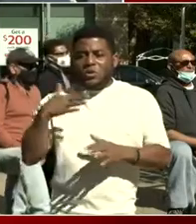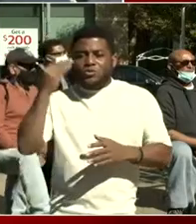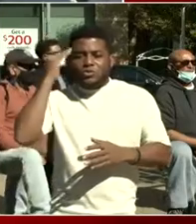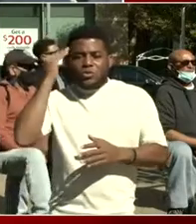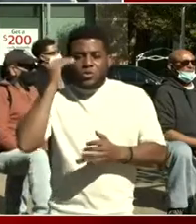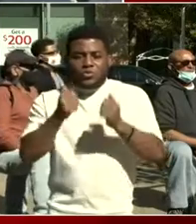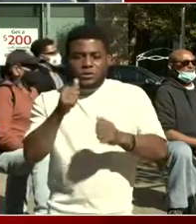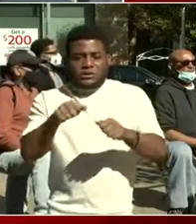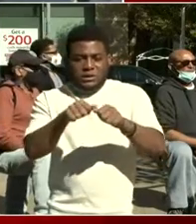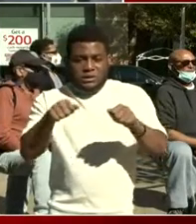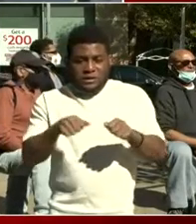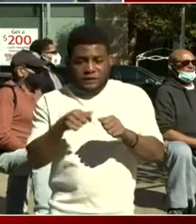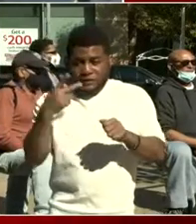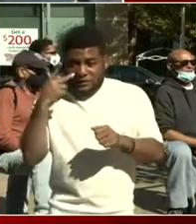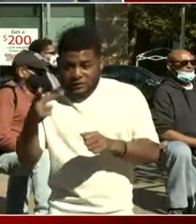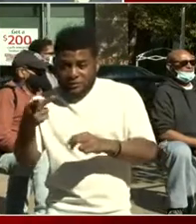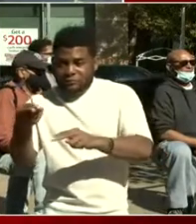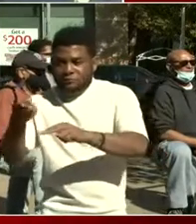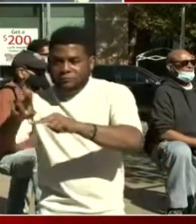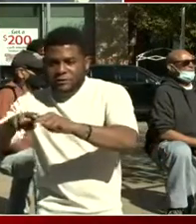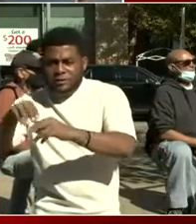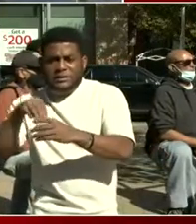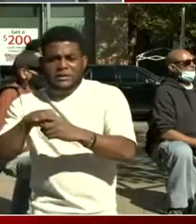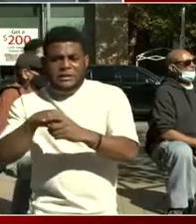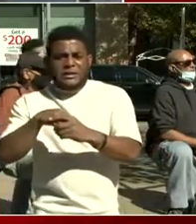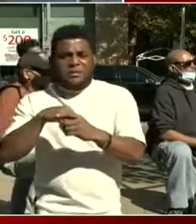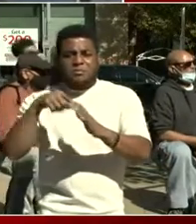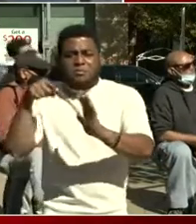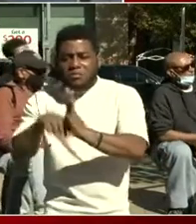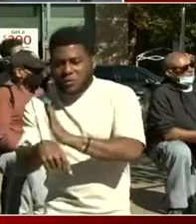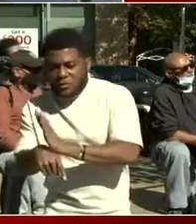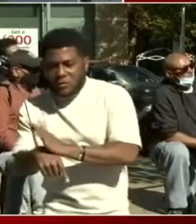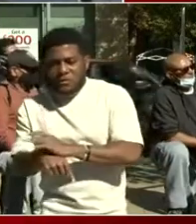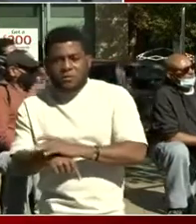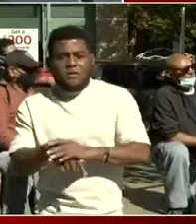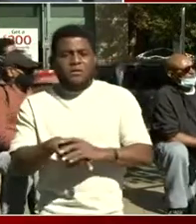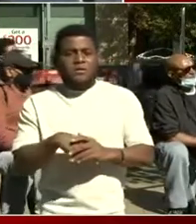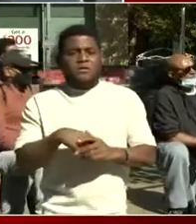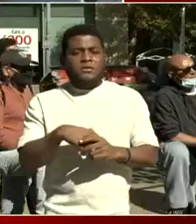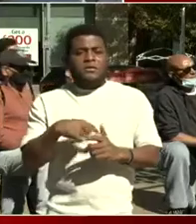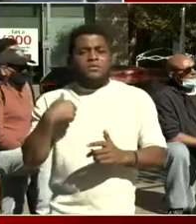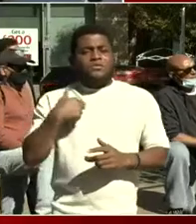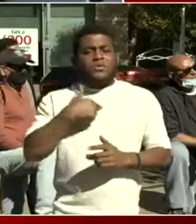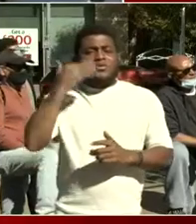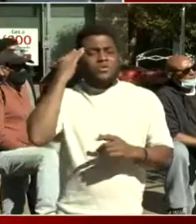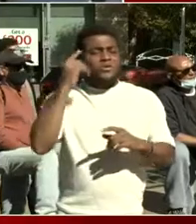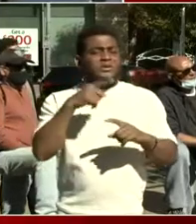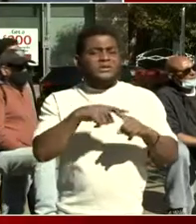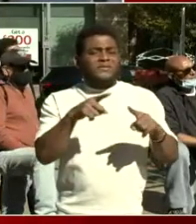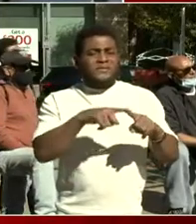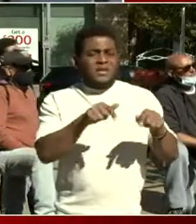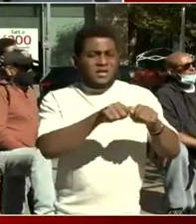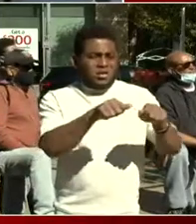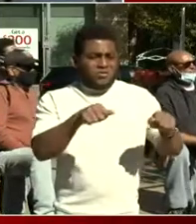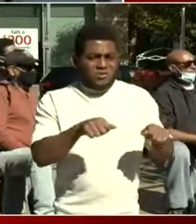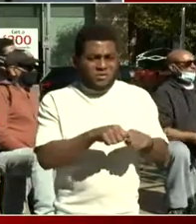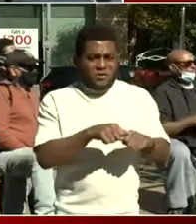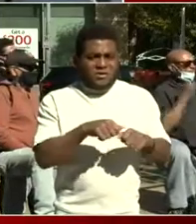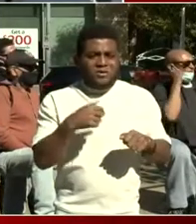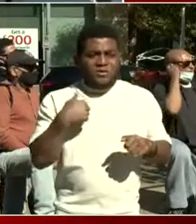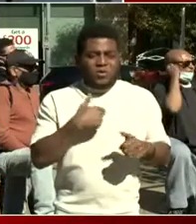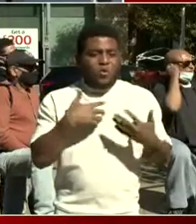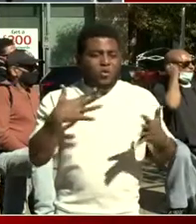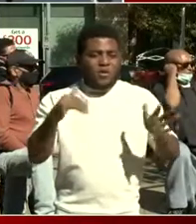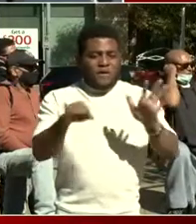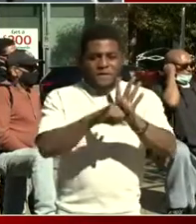increase in overall homicides for the District of Columbia, we're specifically talking about in the areas that we identified as the summer crime initiative areas. And, you know,